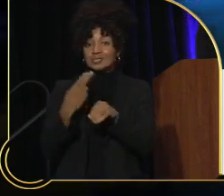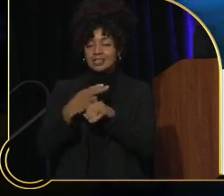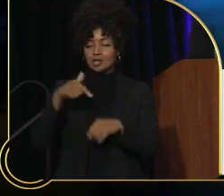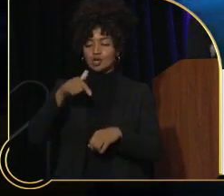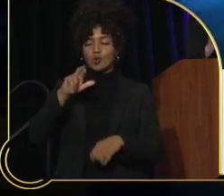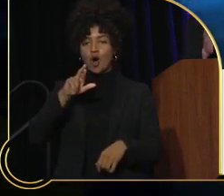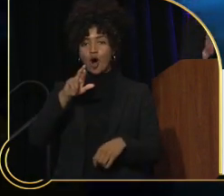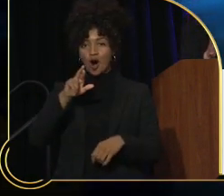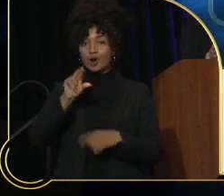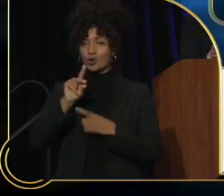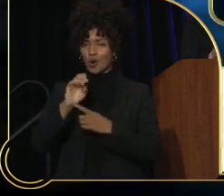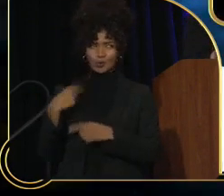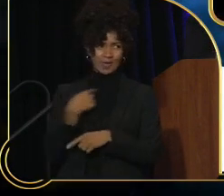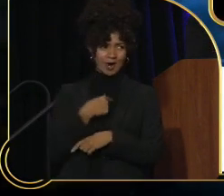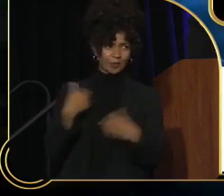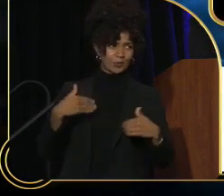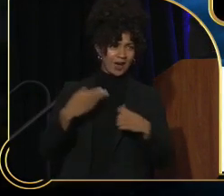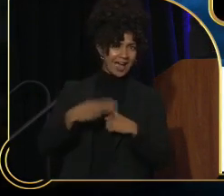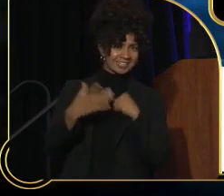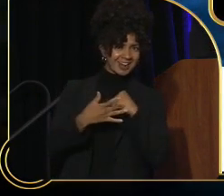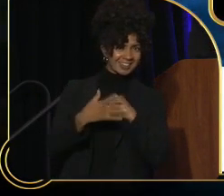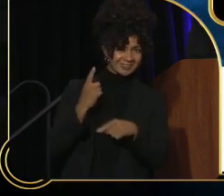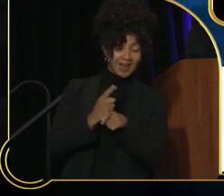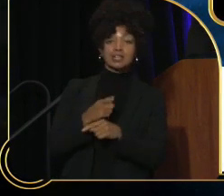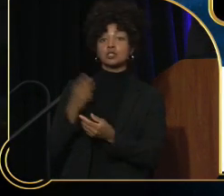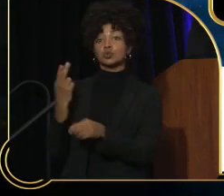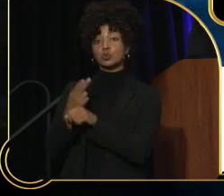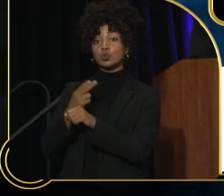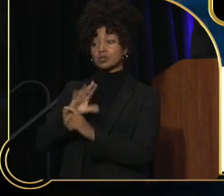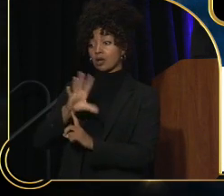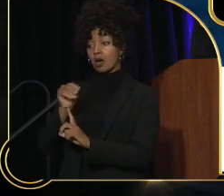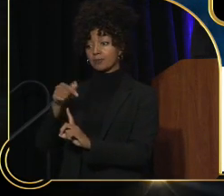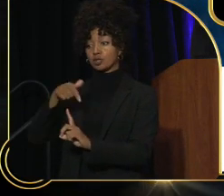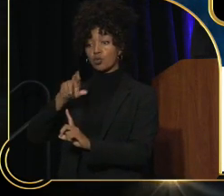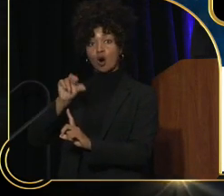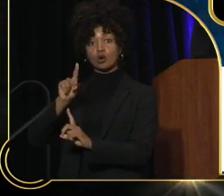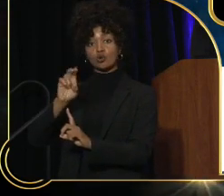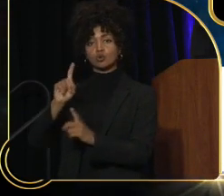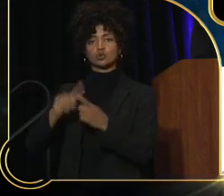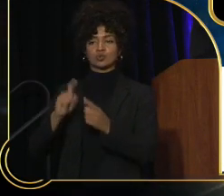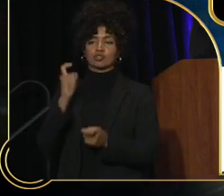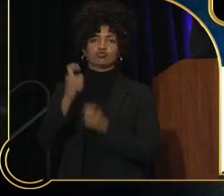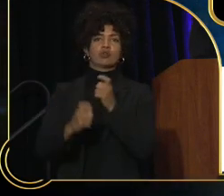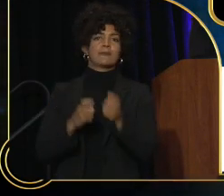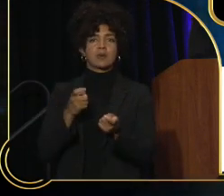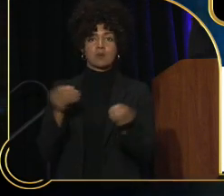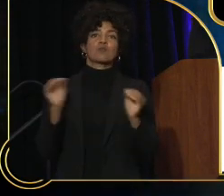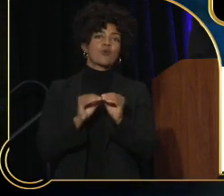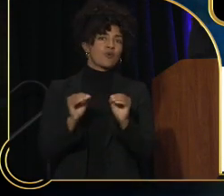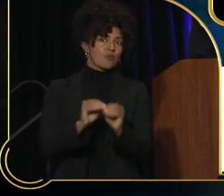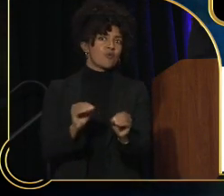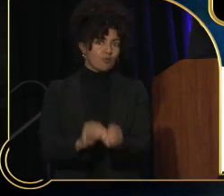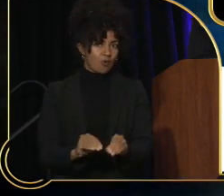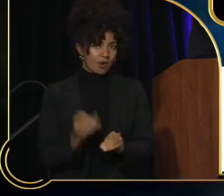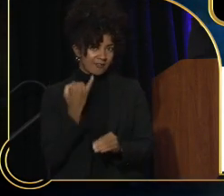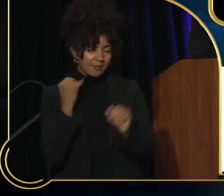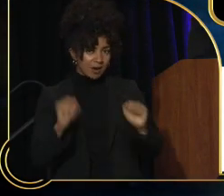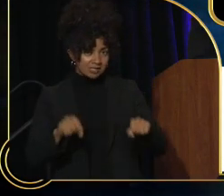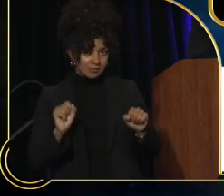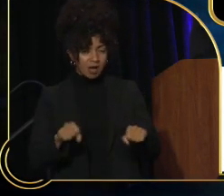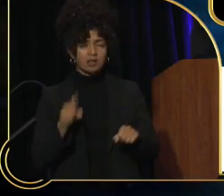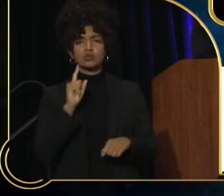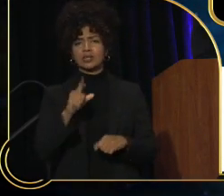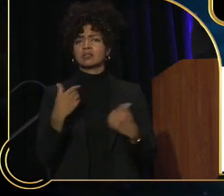to contribute even more than you already have tonight. It really makes a difference, and I promise that we will make good use of